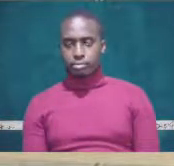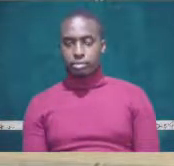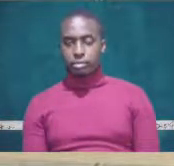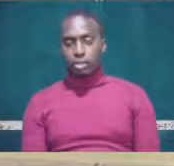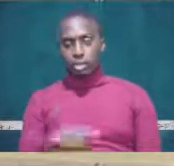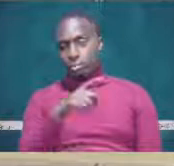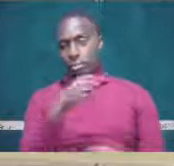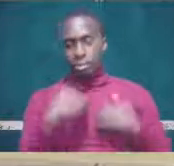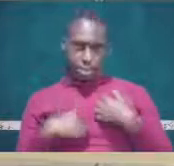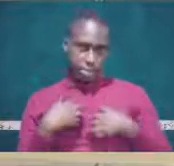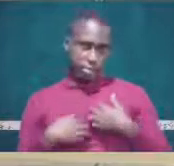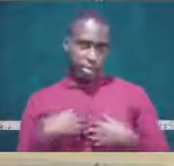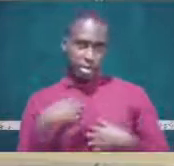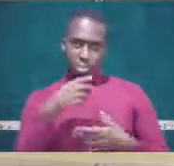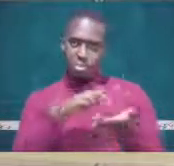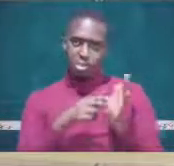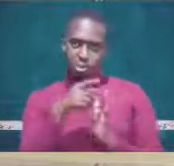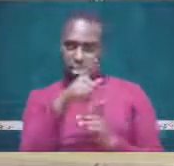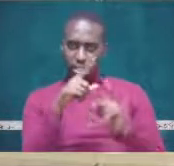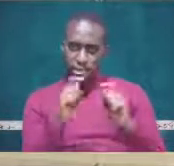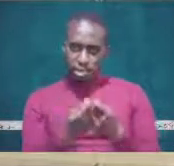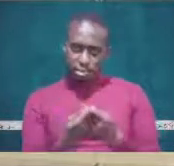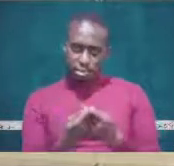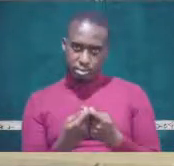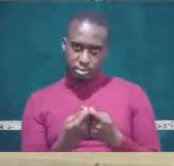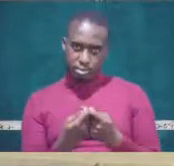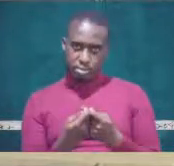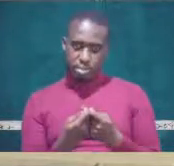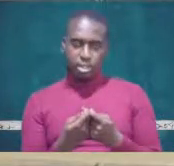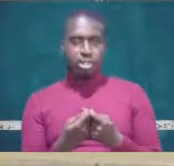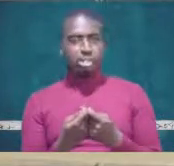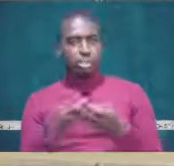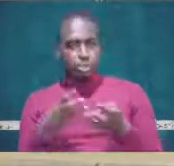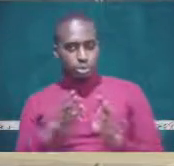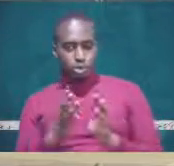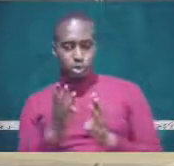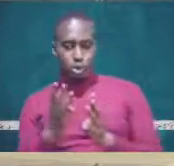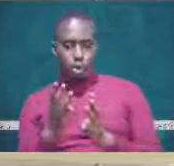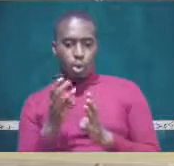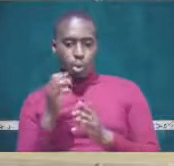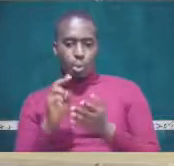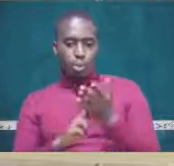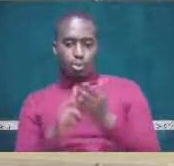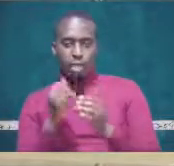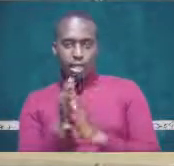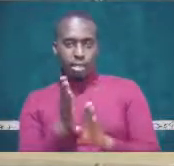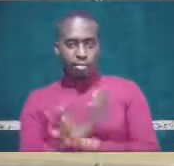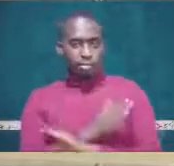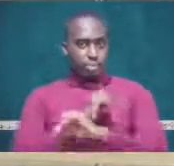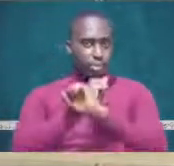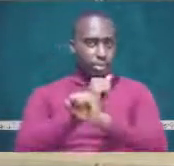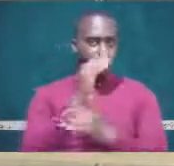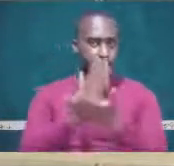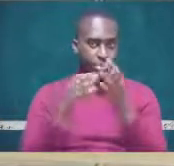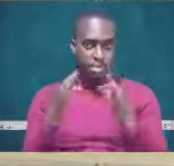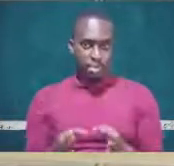precautionary motive. What is a precaution? A precaution is a measure taken in advance to prevent